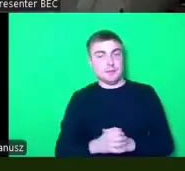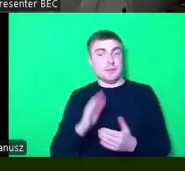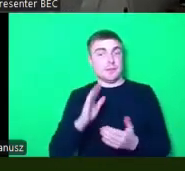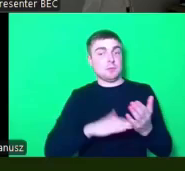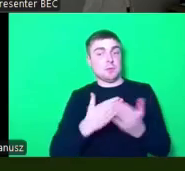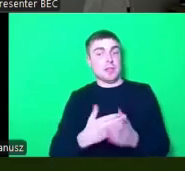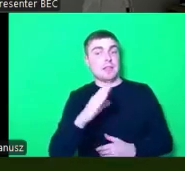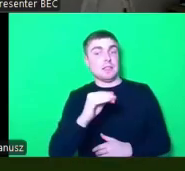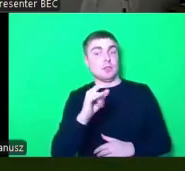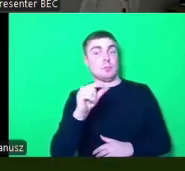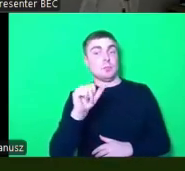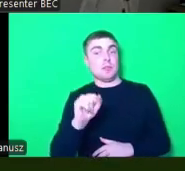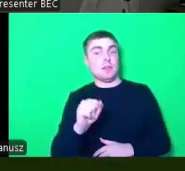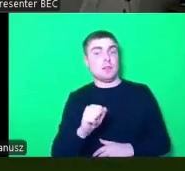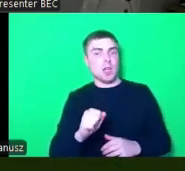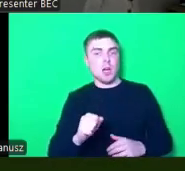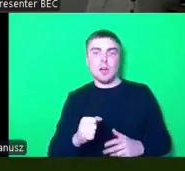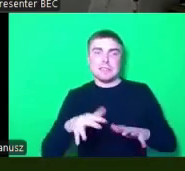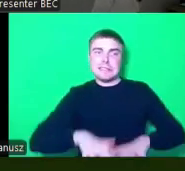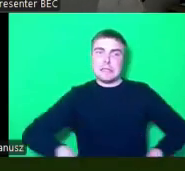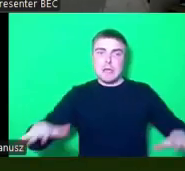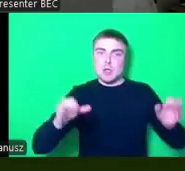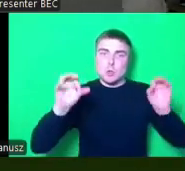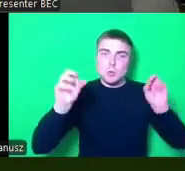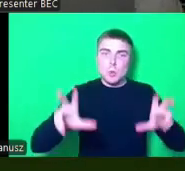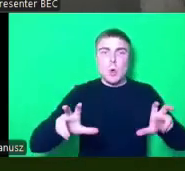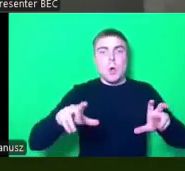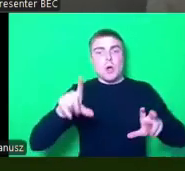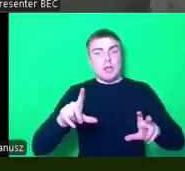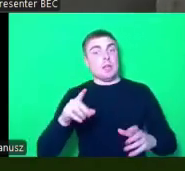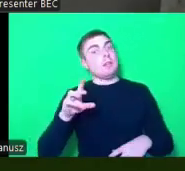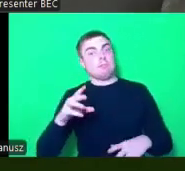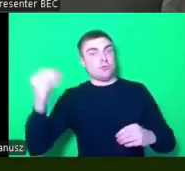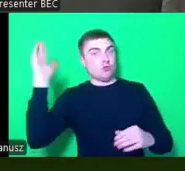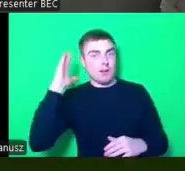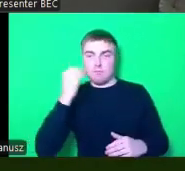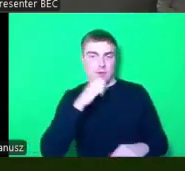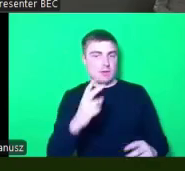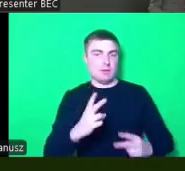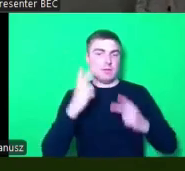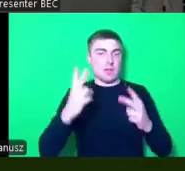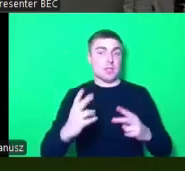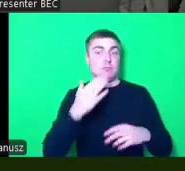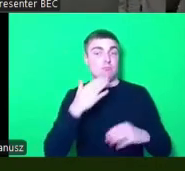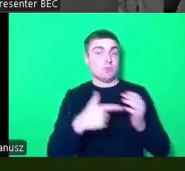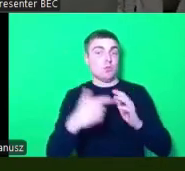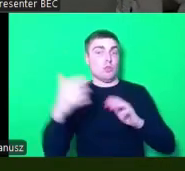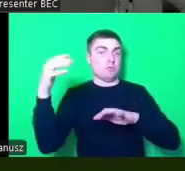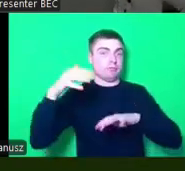much better than irrigating can be an interesting way to be successful in restoration.